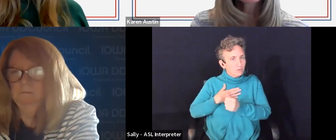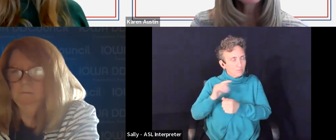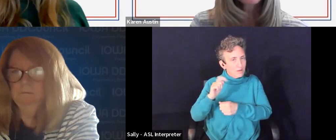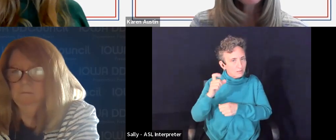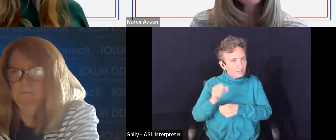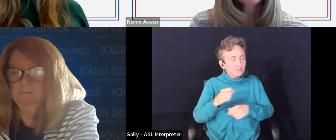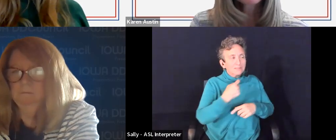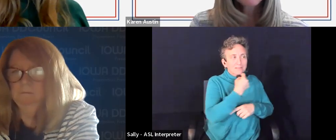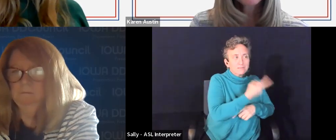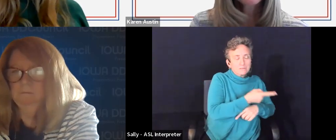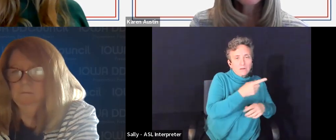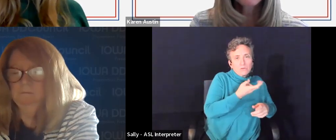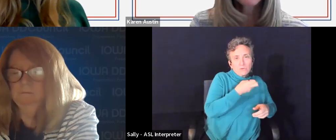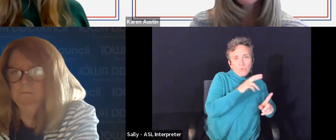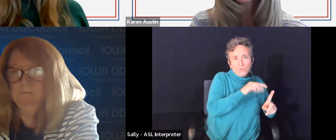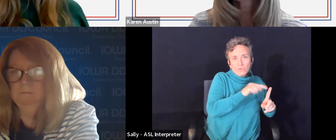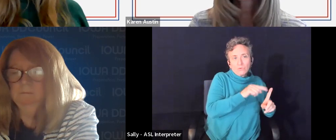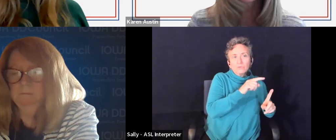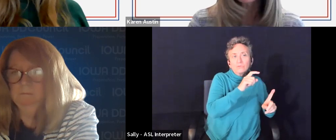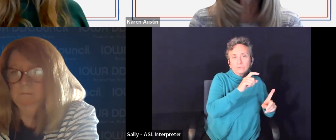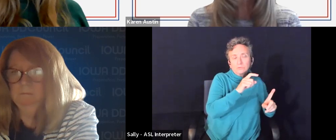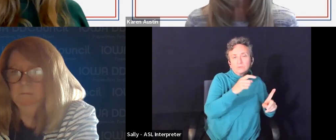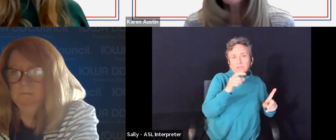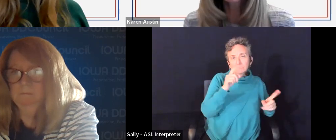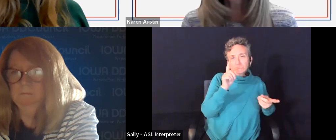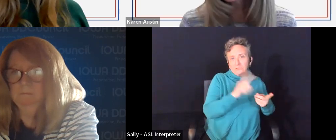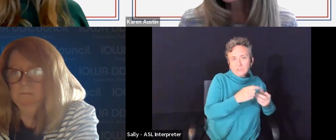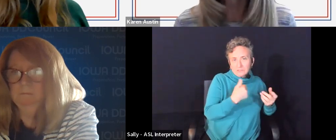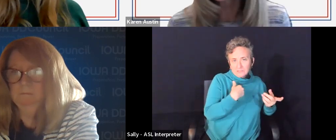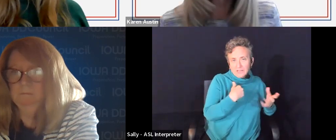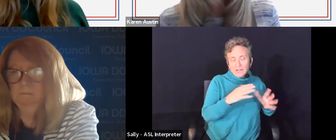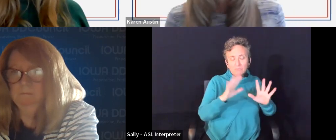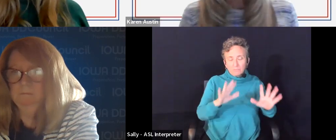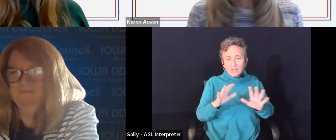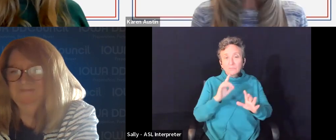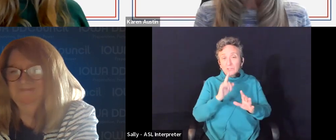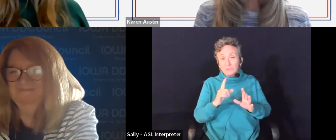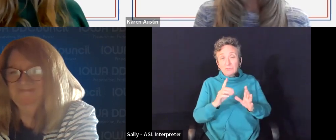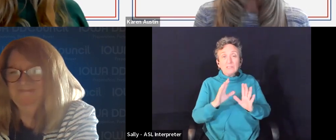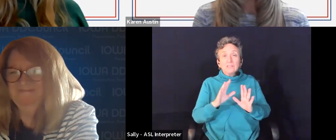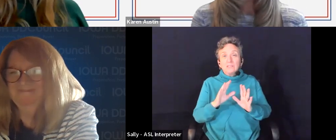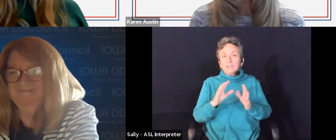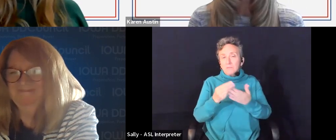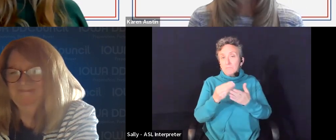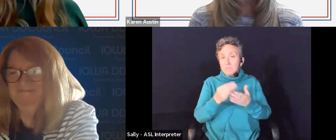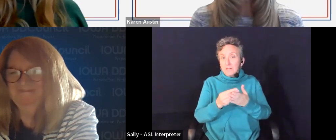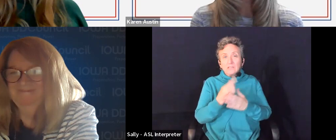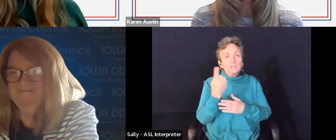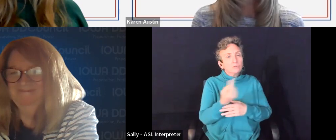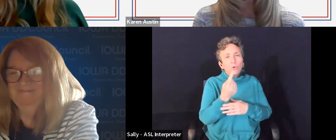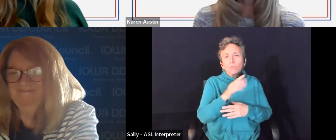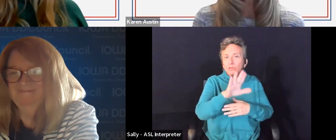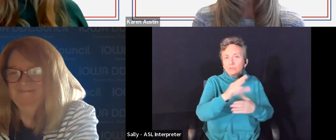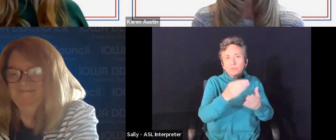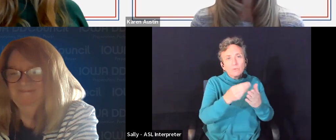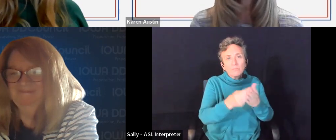the extent of what was contributed. But outside of that whole big legal disclaimer, the money is always yours. You can always